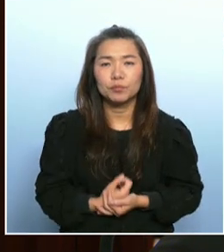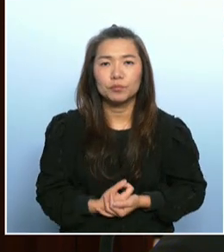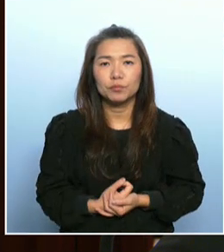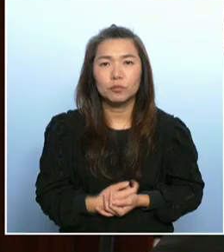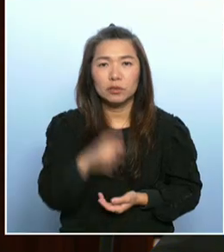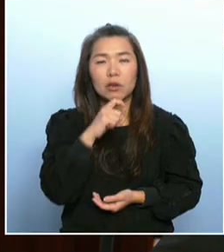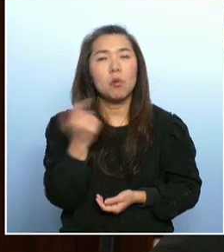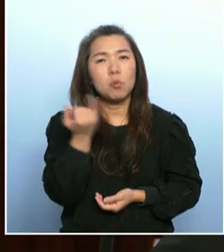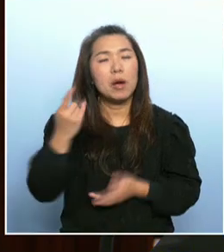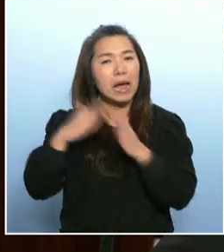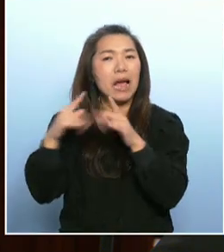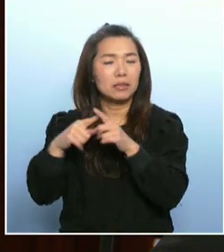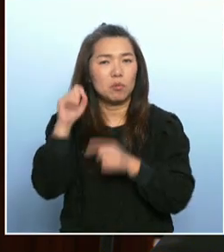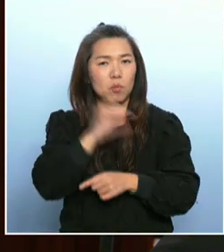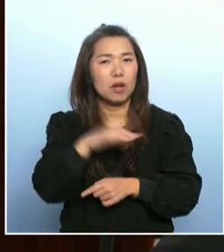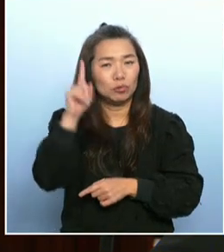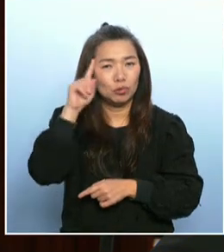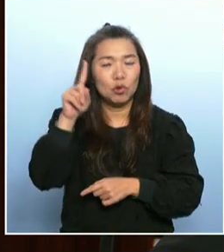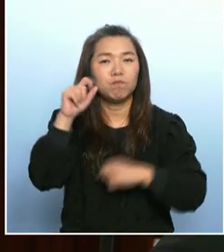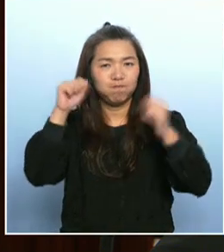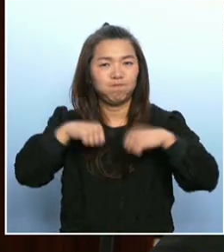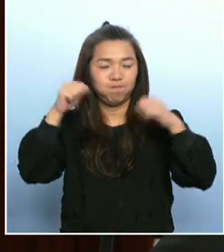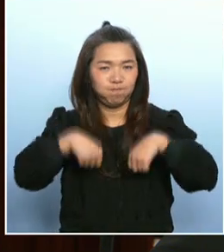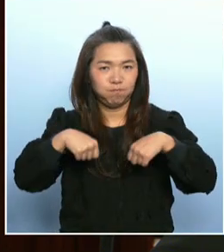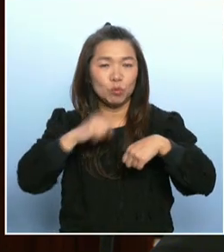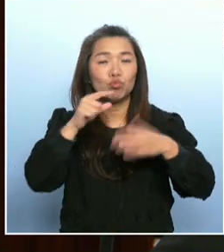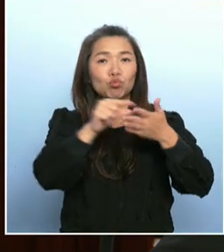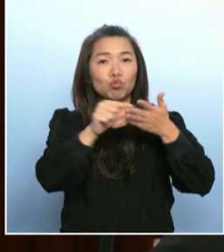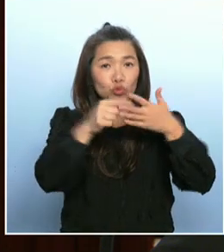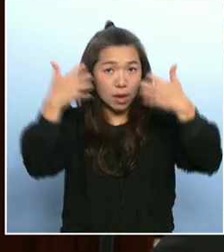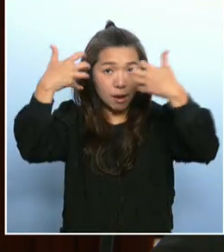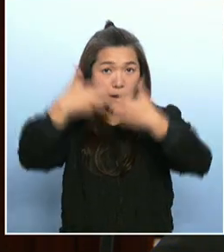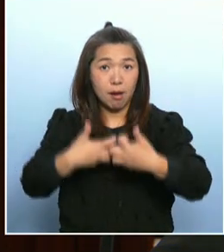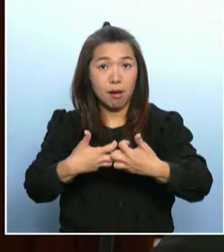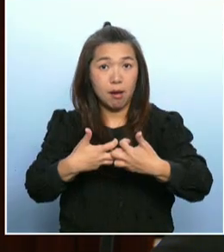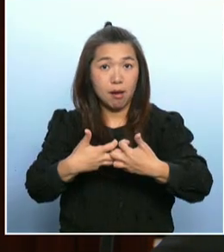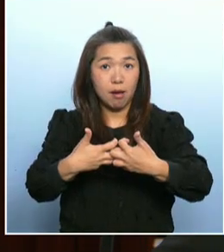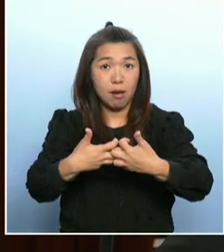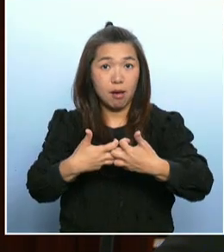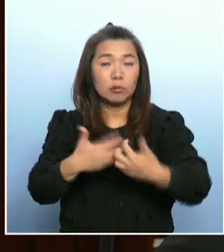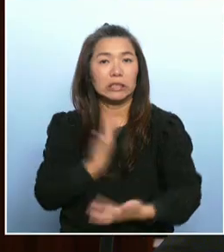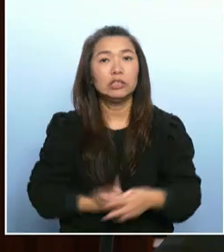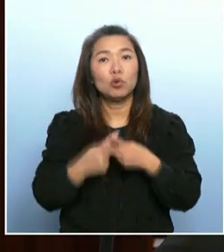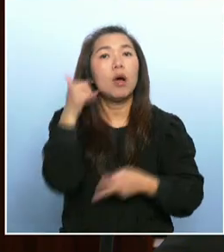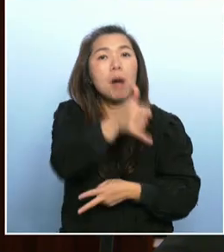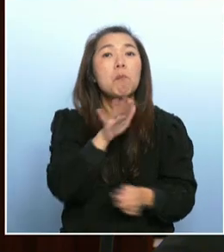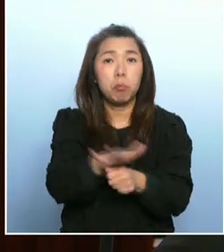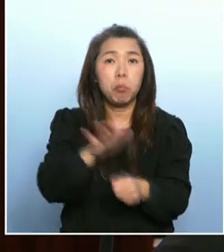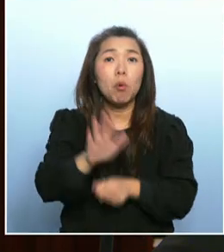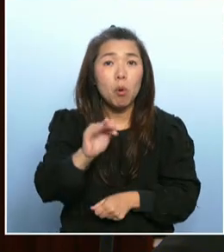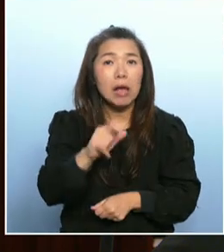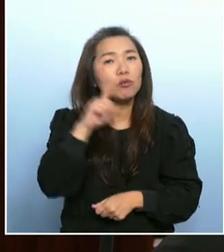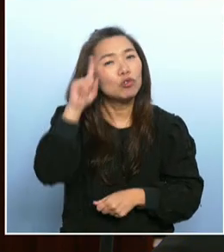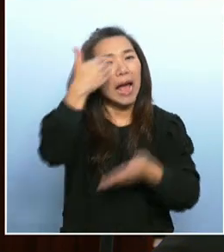mental needs of a PWD staying in those care homes? Some family members of PWDs told me that